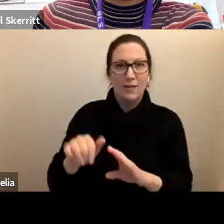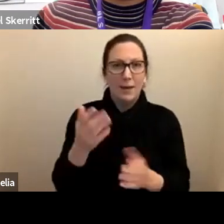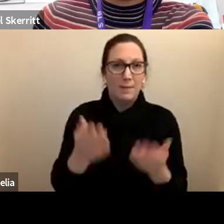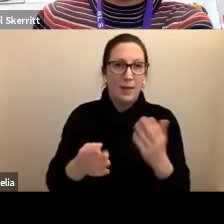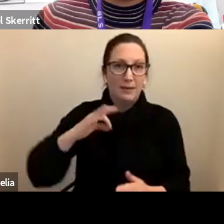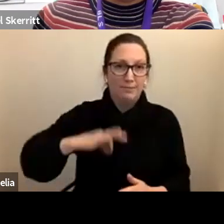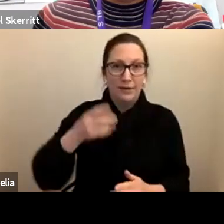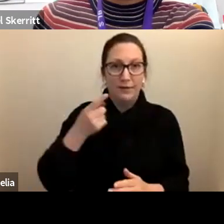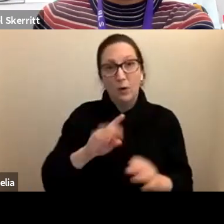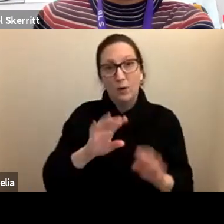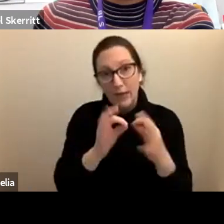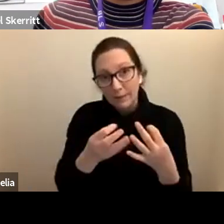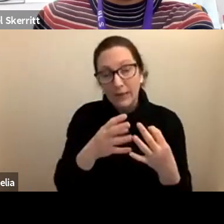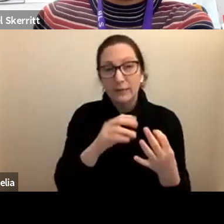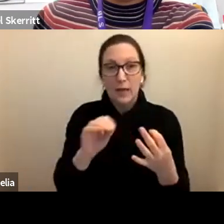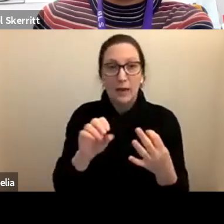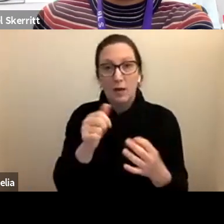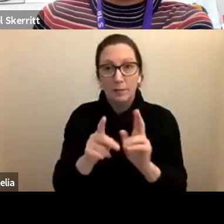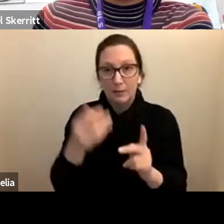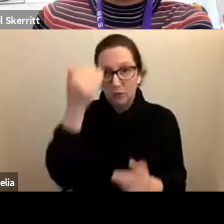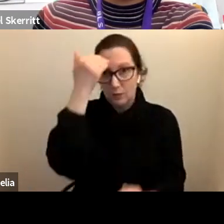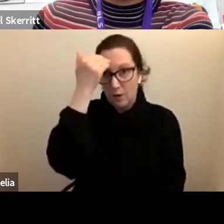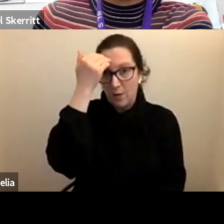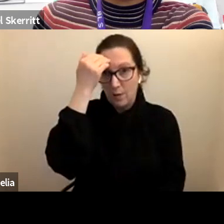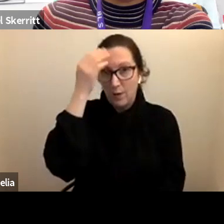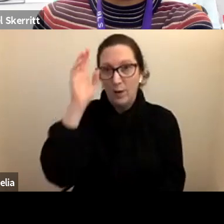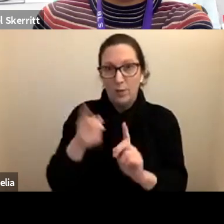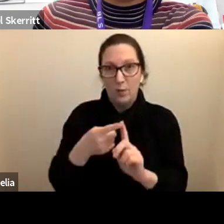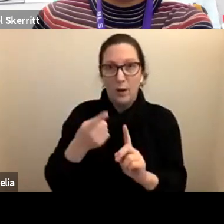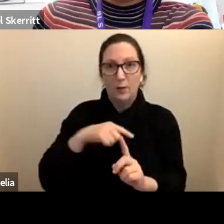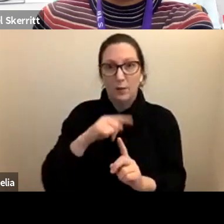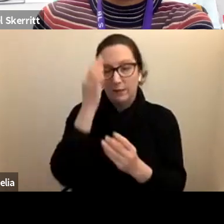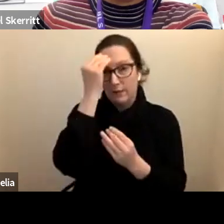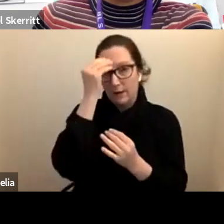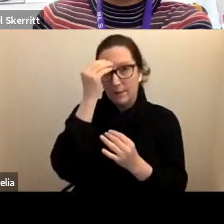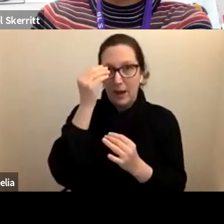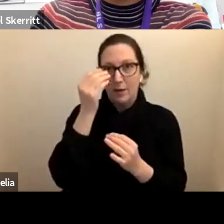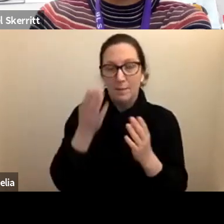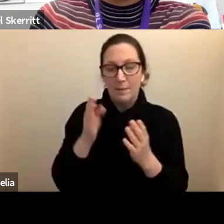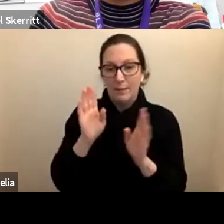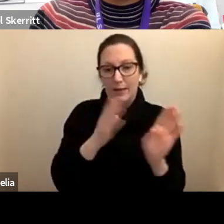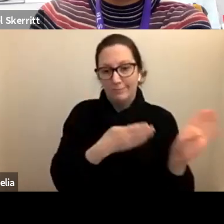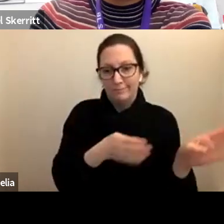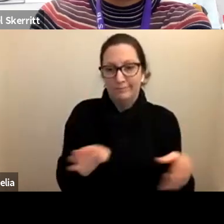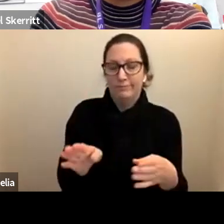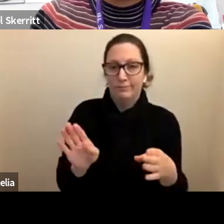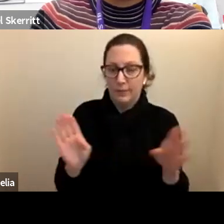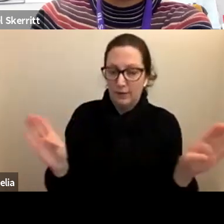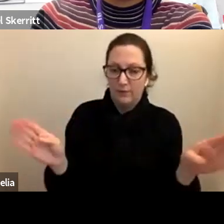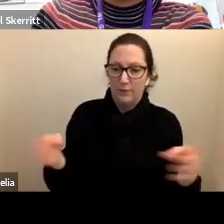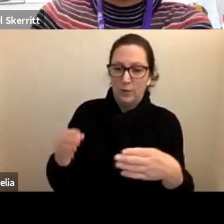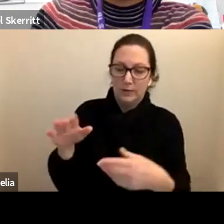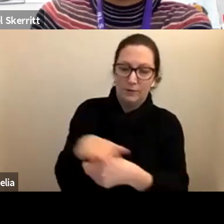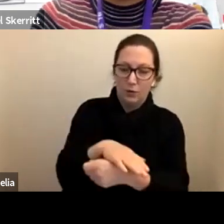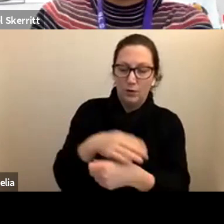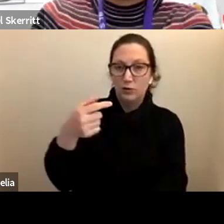and others to know as we consider some of the challenges when we're moving to a sole GPA model.